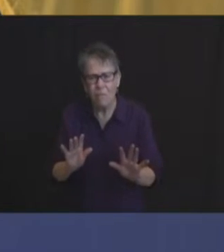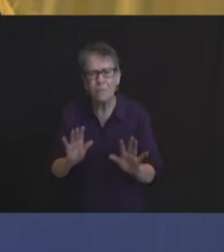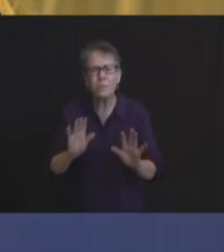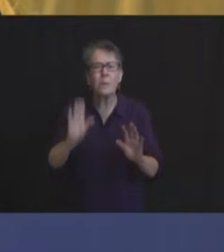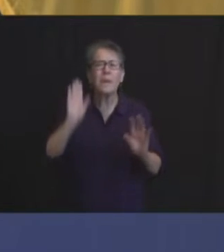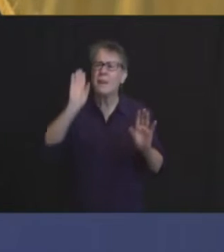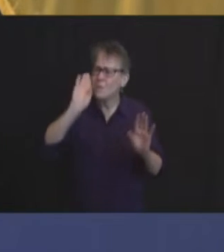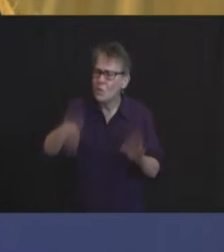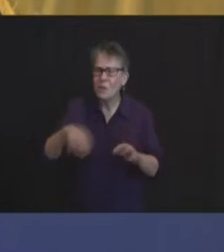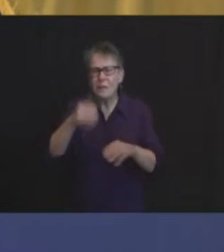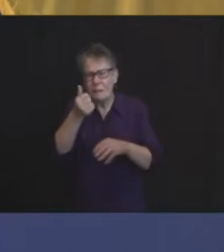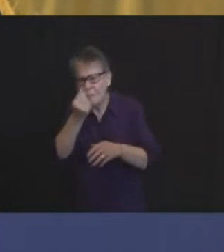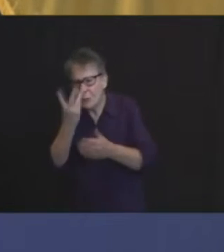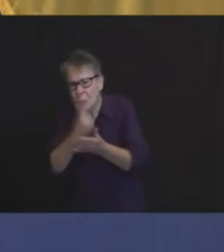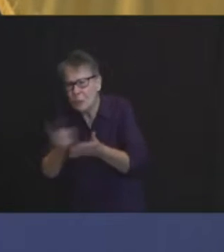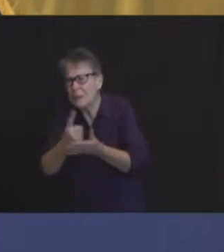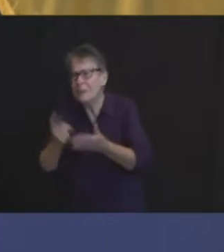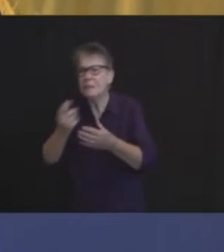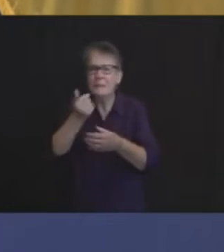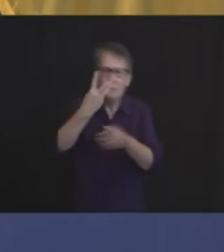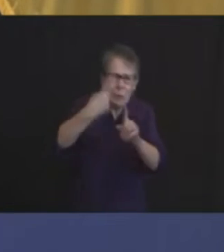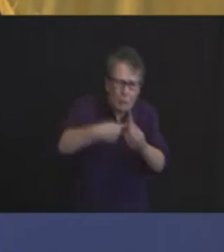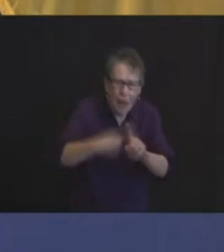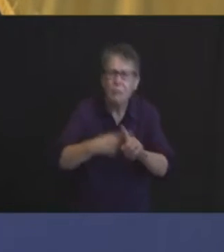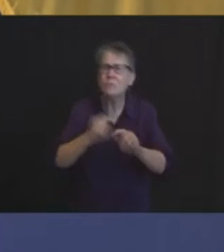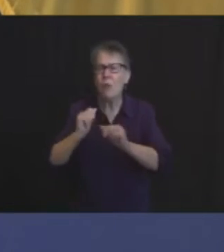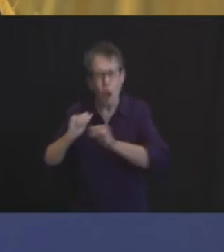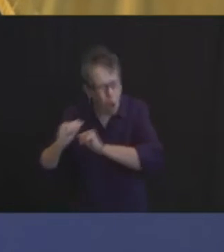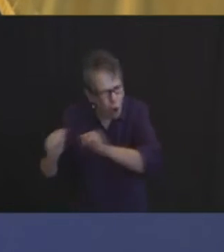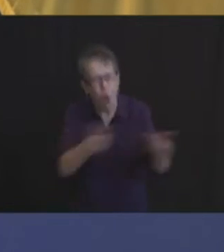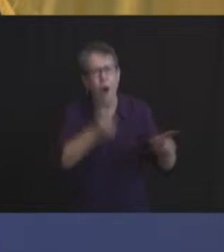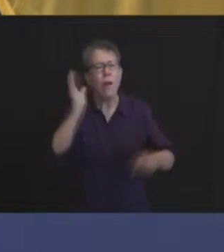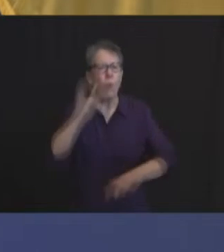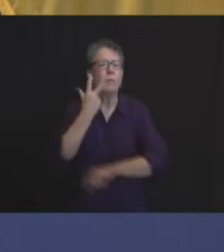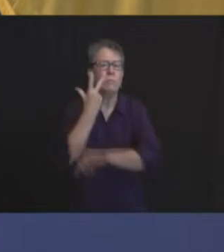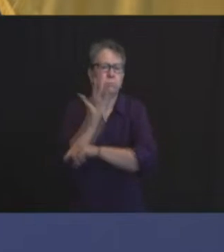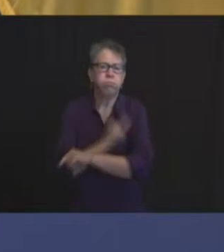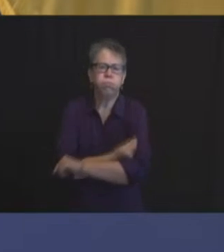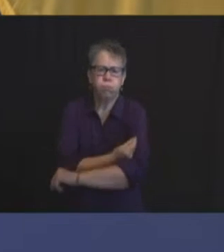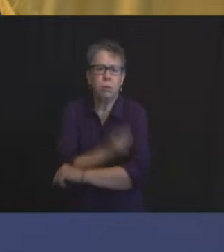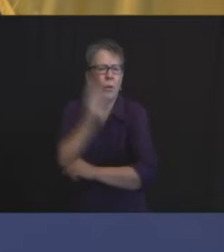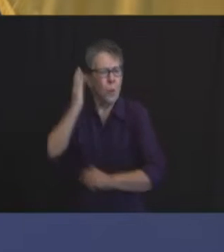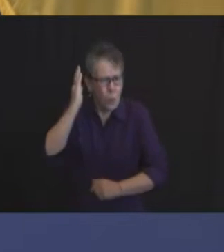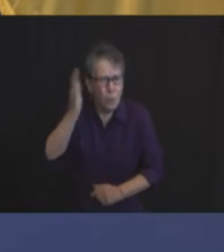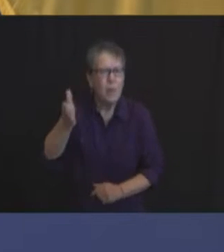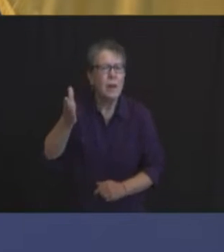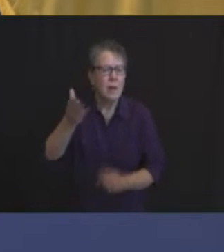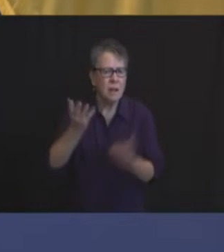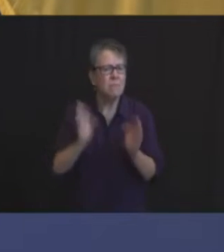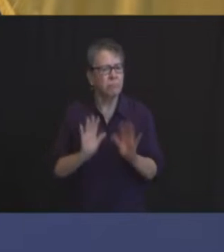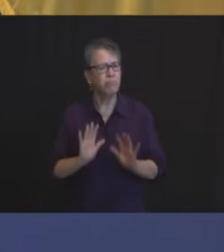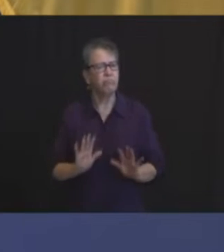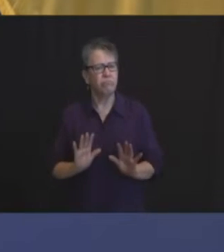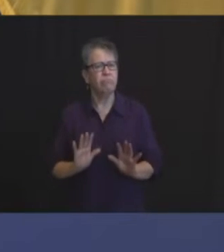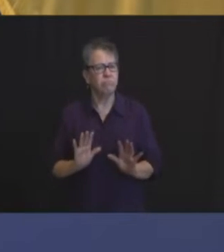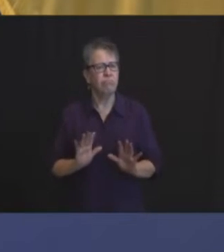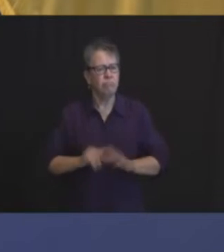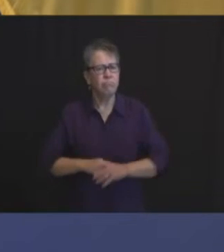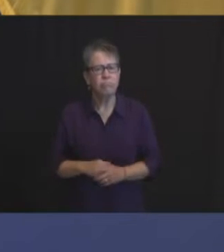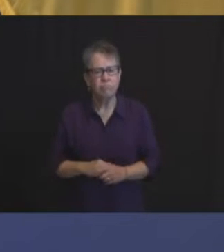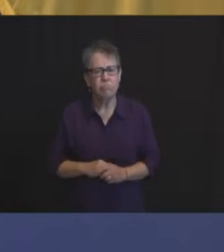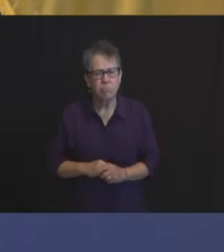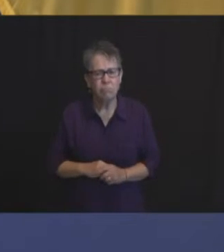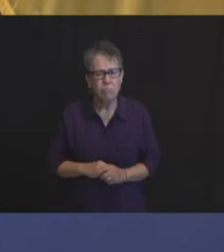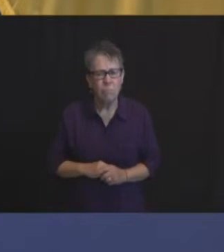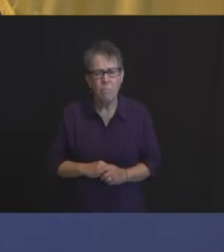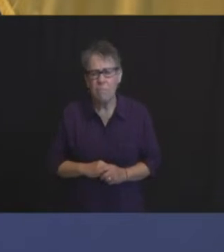We've heard anecdotal evidence, but there's no rampant systemic jumping of the line, at least that I'm aware of. It's